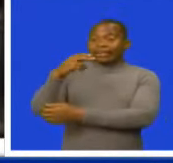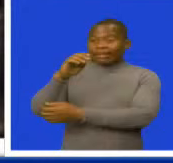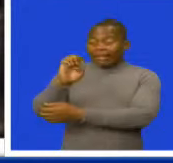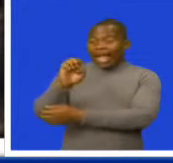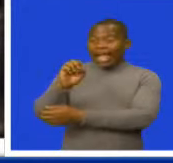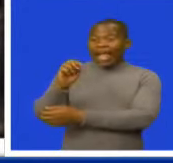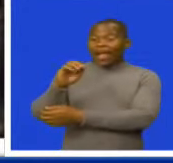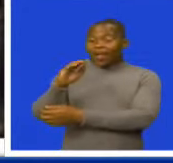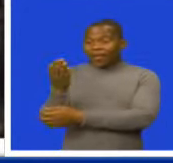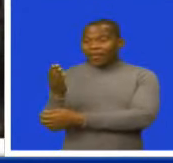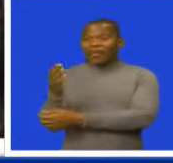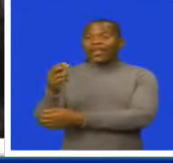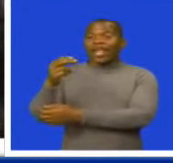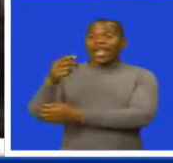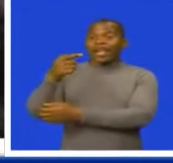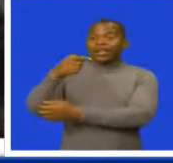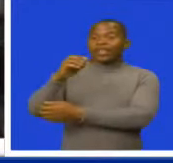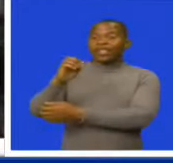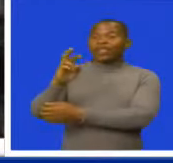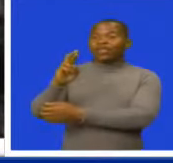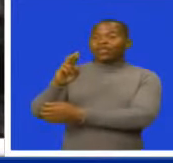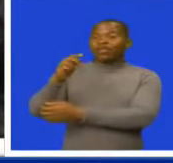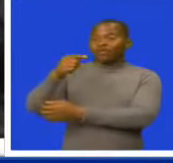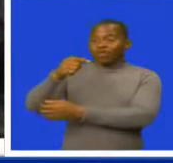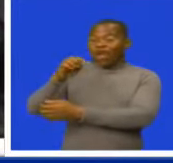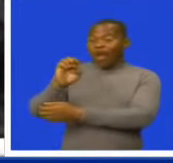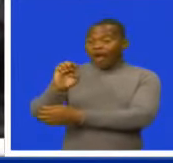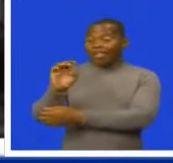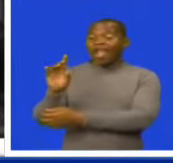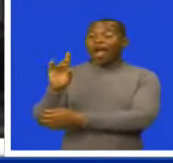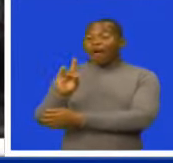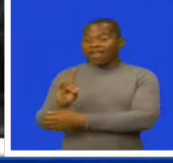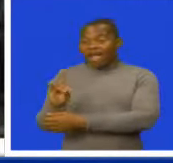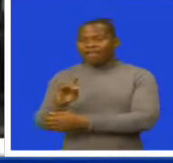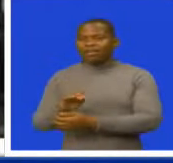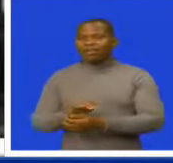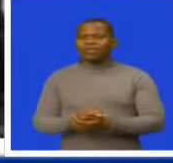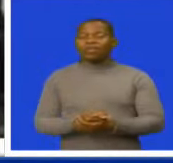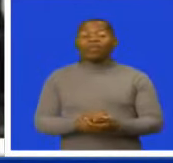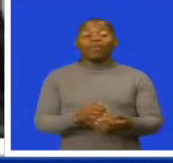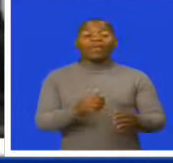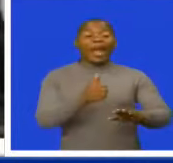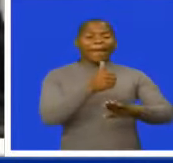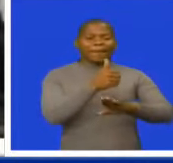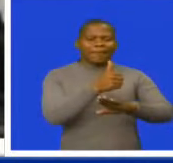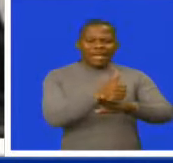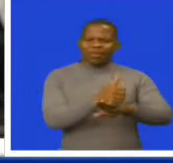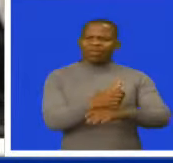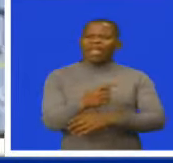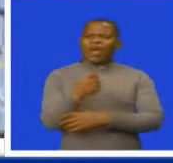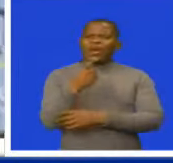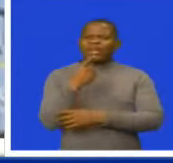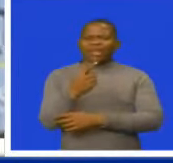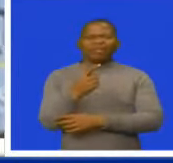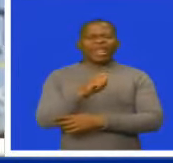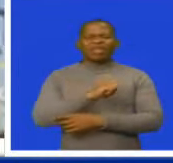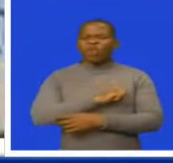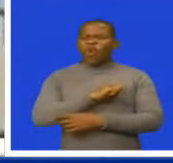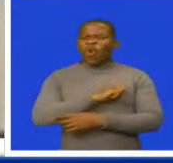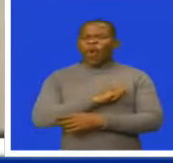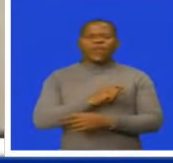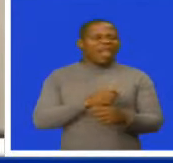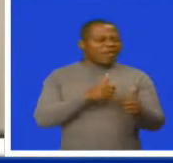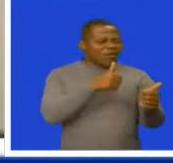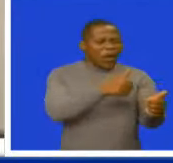wabakhuthata ukuthi bachubeke ngokucinisekisa ukuthi sive sonke nalabanye labachamuka kulamanye emave bayaphepha. The